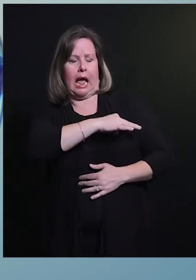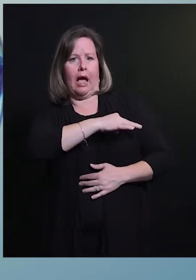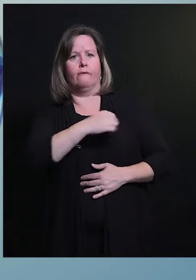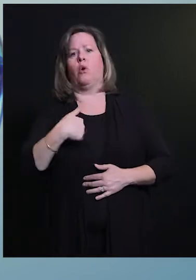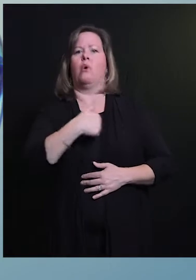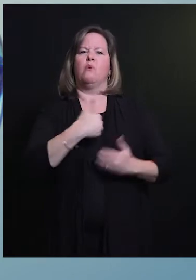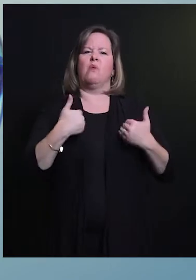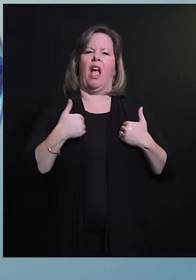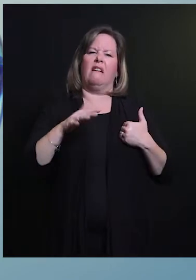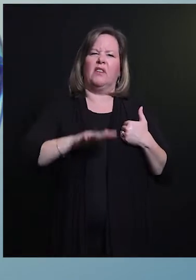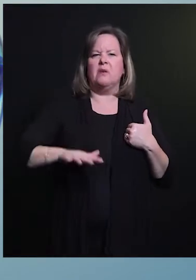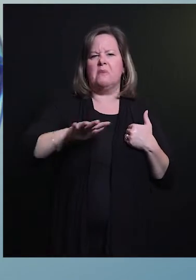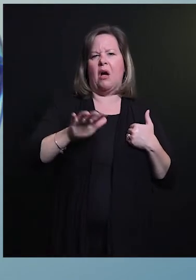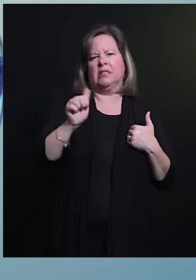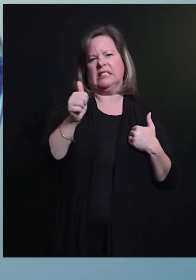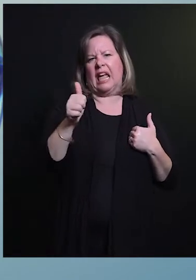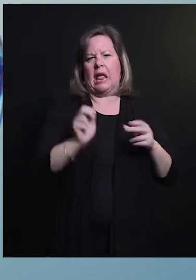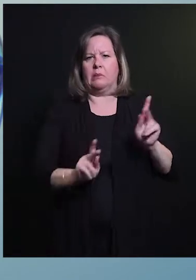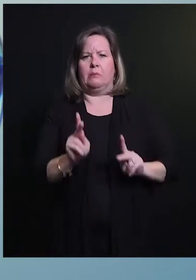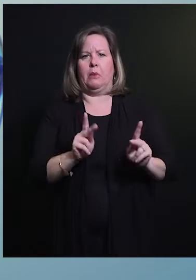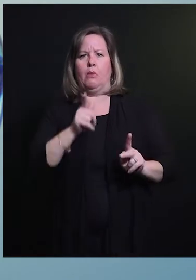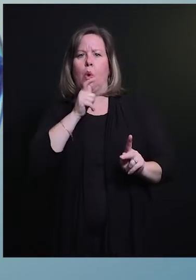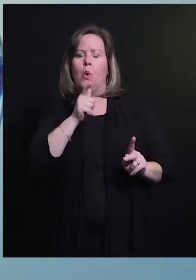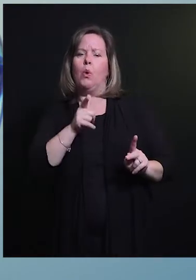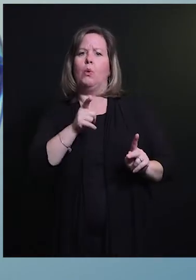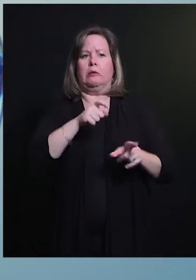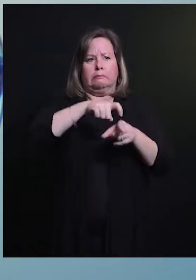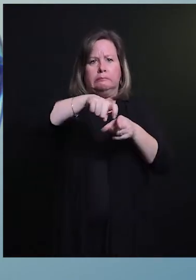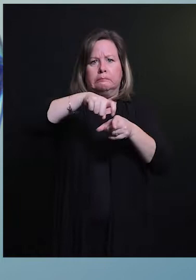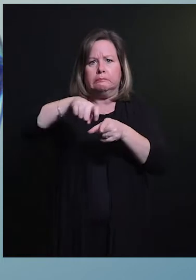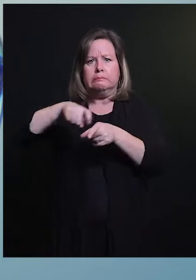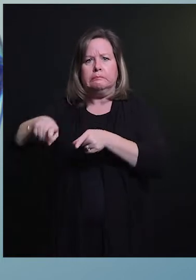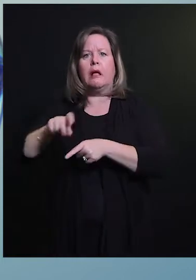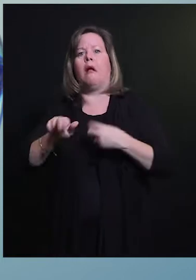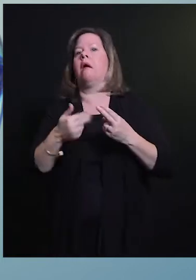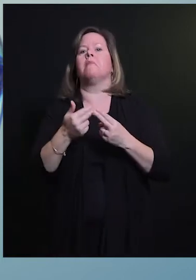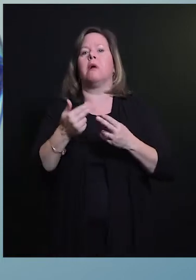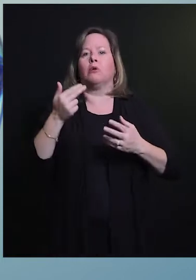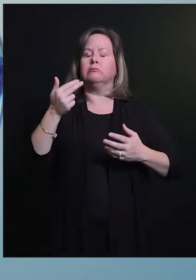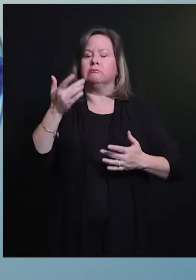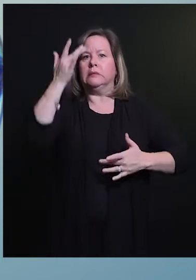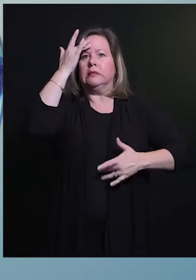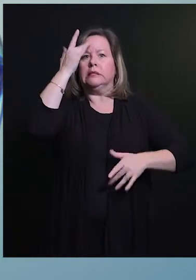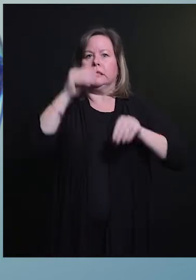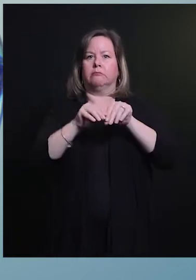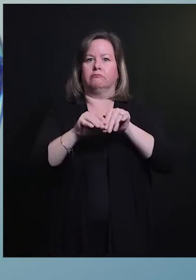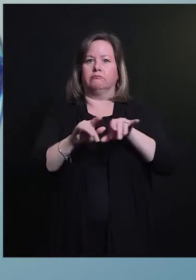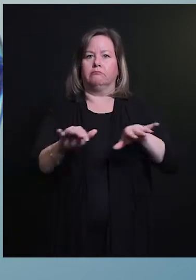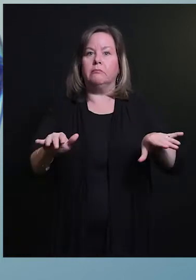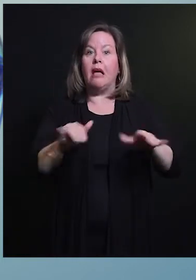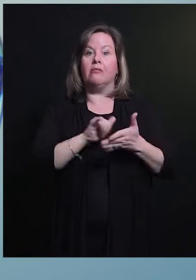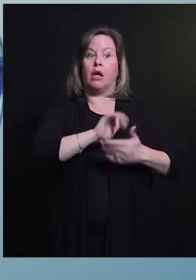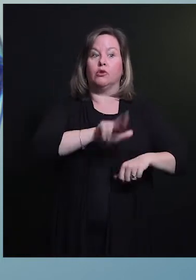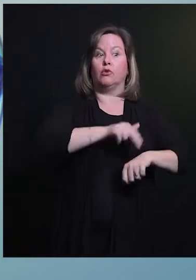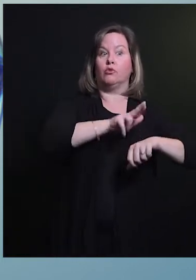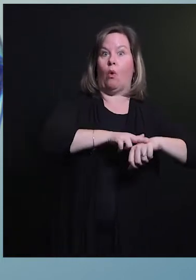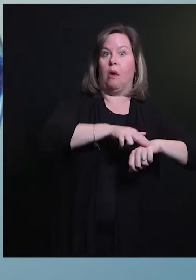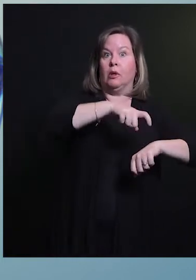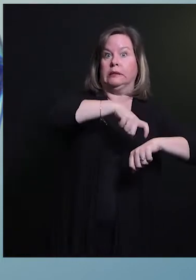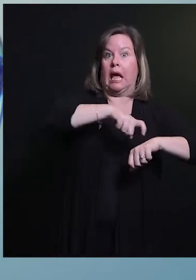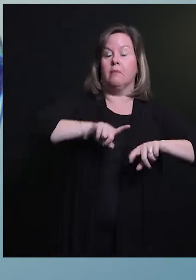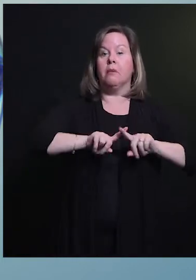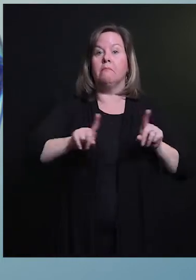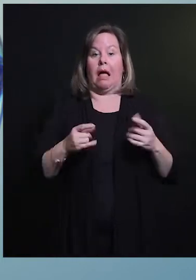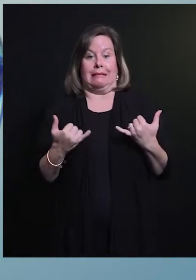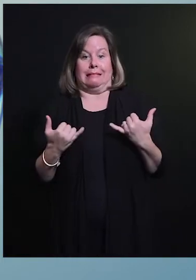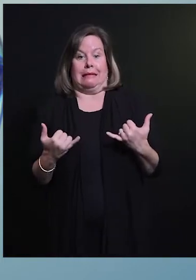10 or so when we look at vaccine preventable diseases, tuberculosis, or sexually transmitted infection during our normal work. But